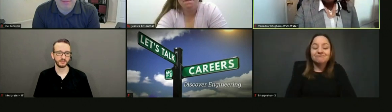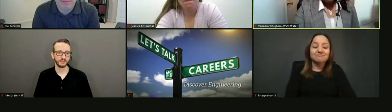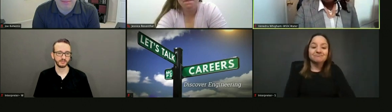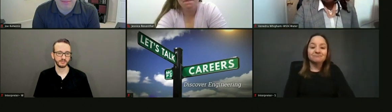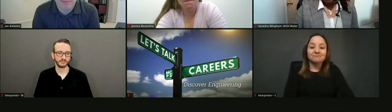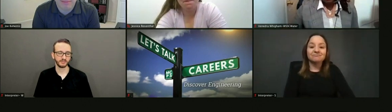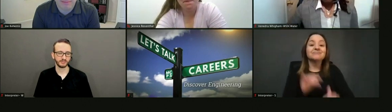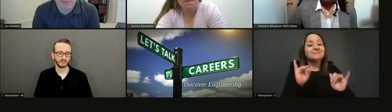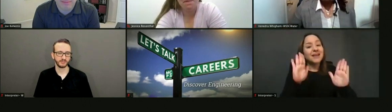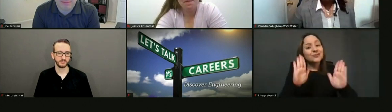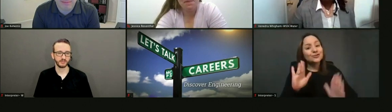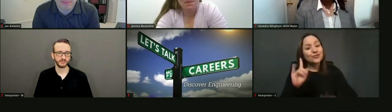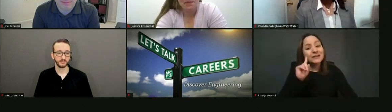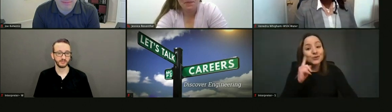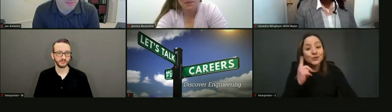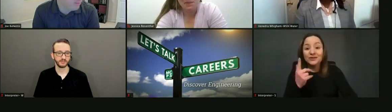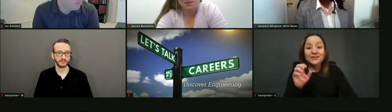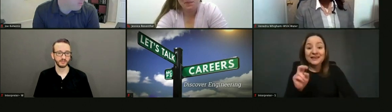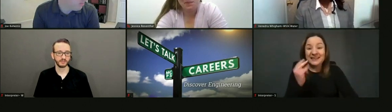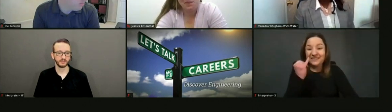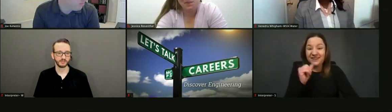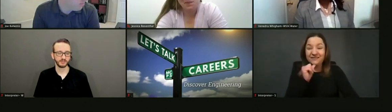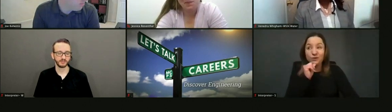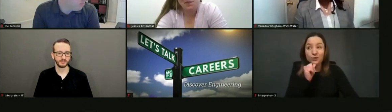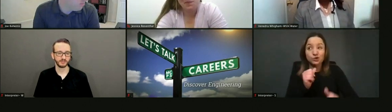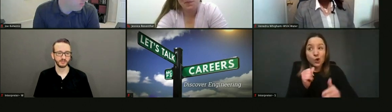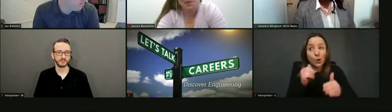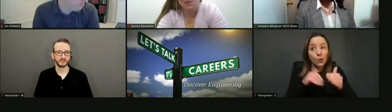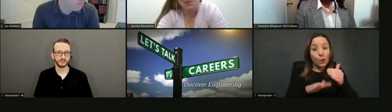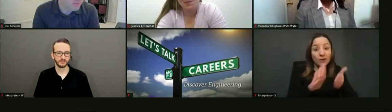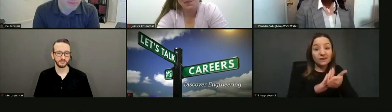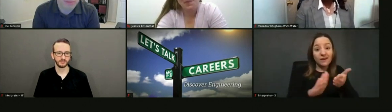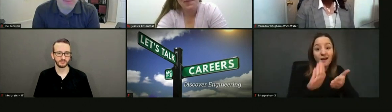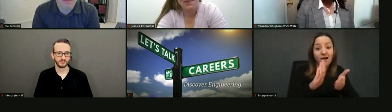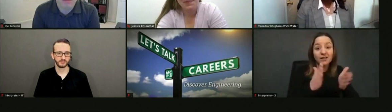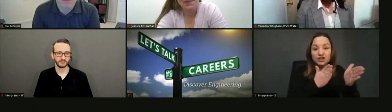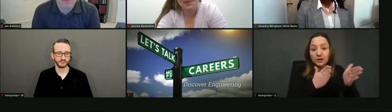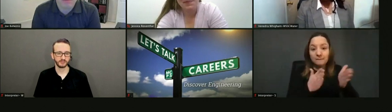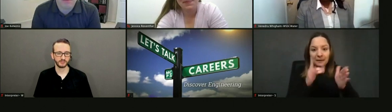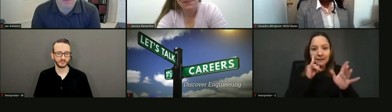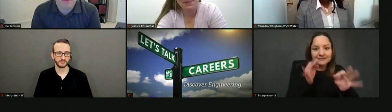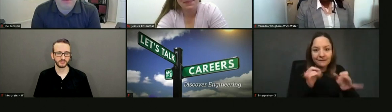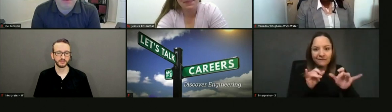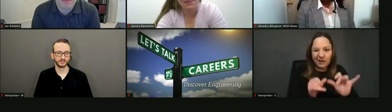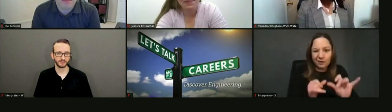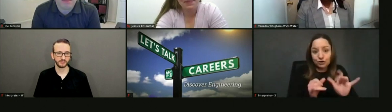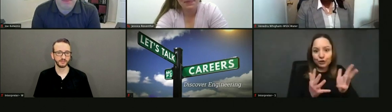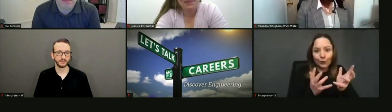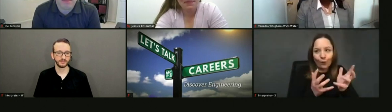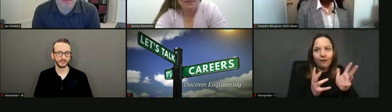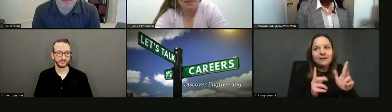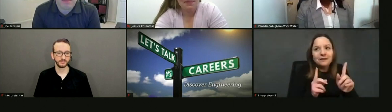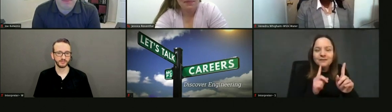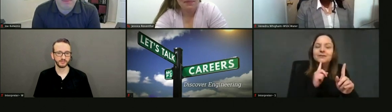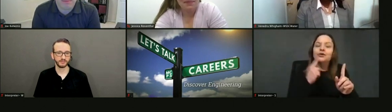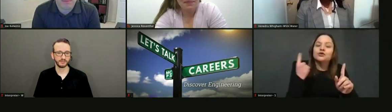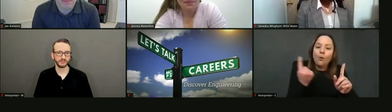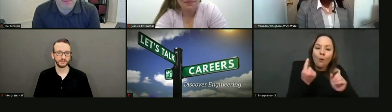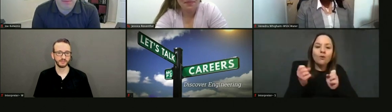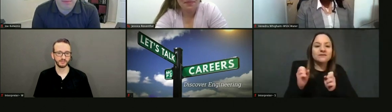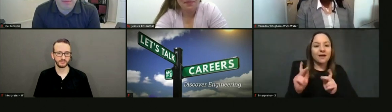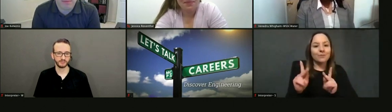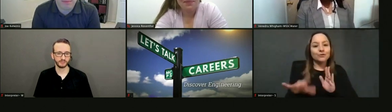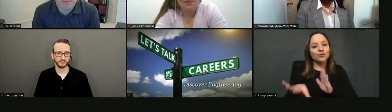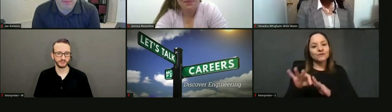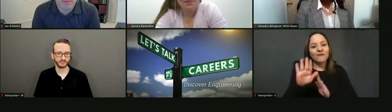That's great to hear that even if you don't go into college planning to be an engineer, you know, there's always the opportunity to find your